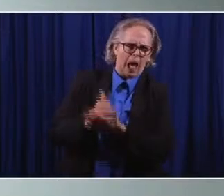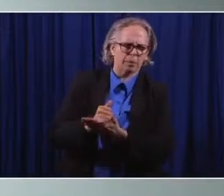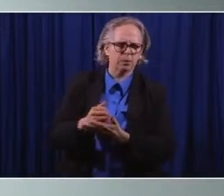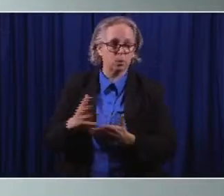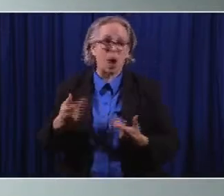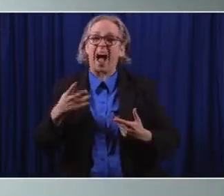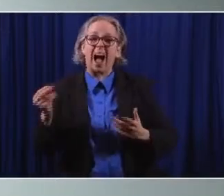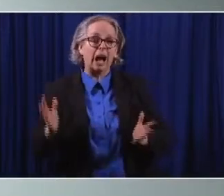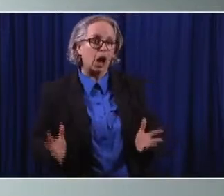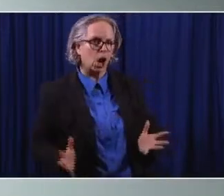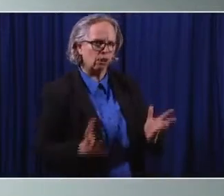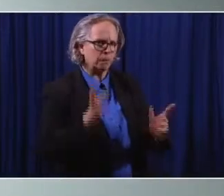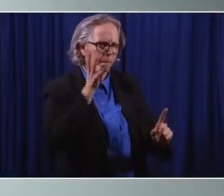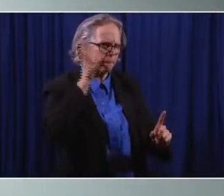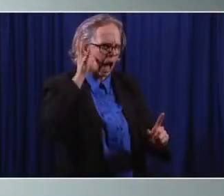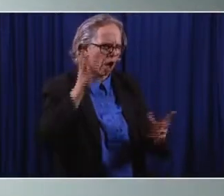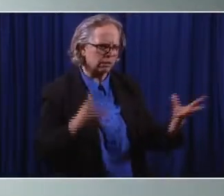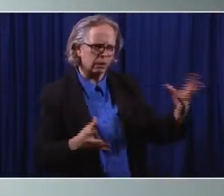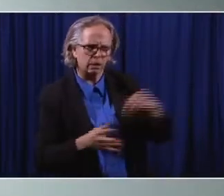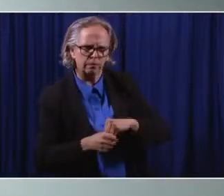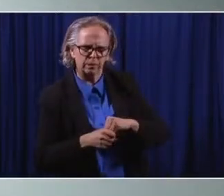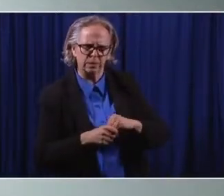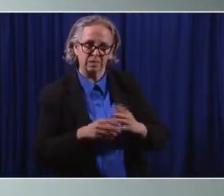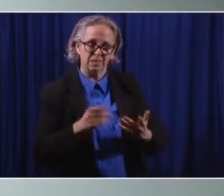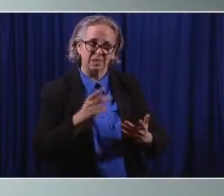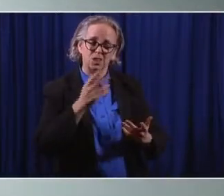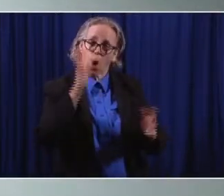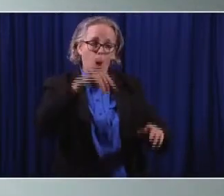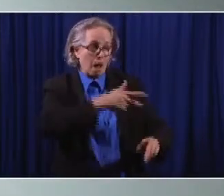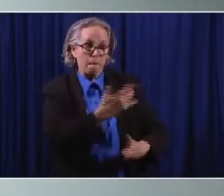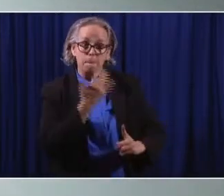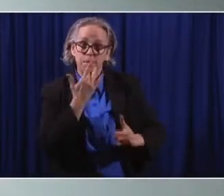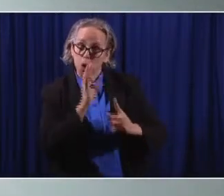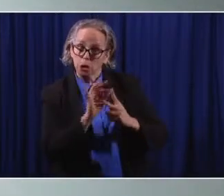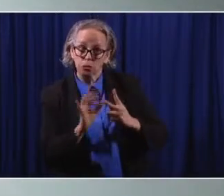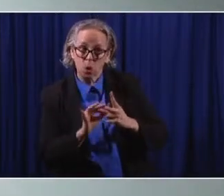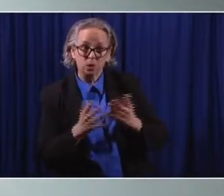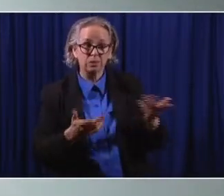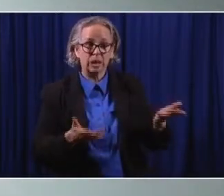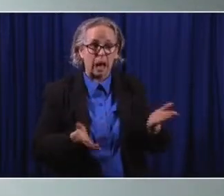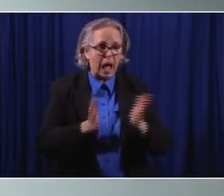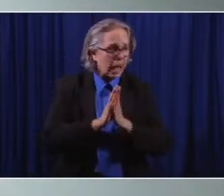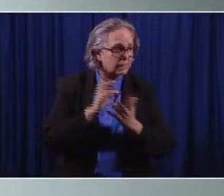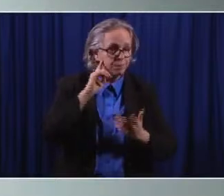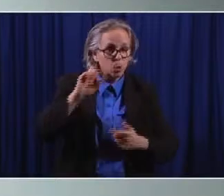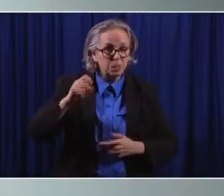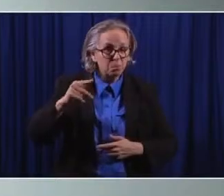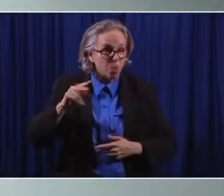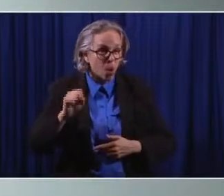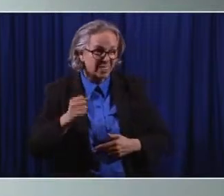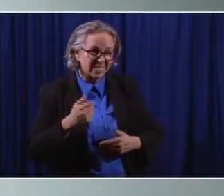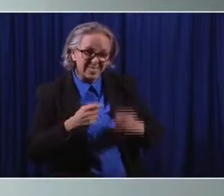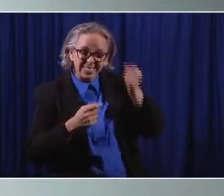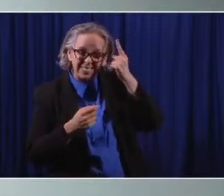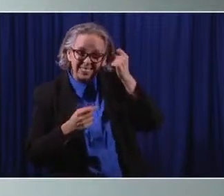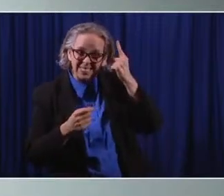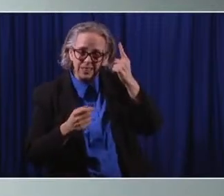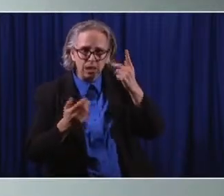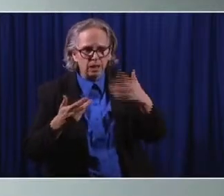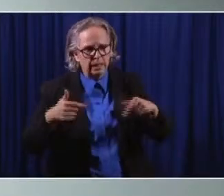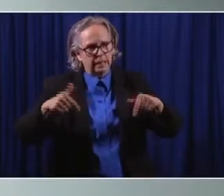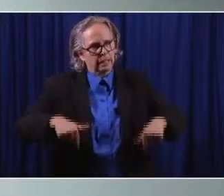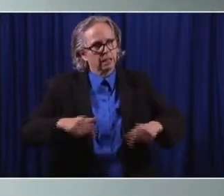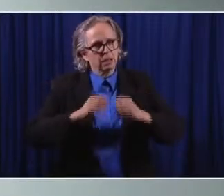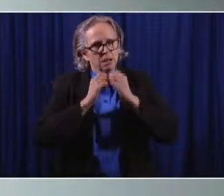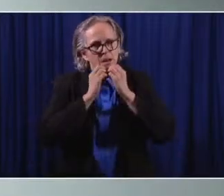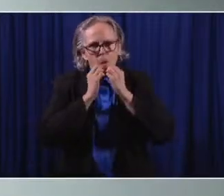They've asked us to start sports up. This is a big sports town. We're extremely happy that our Magics are